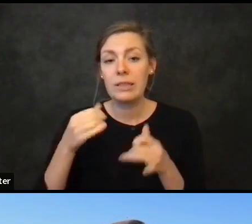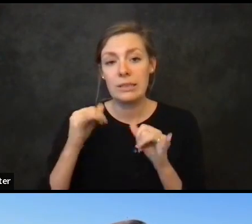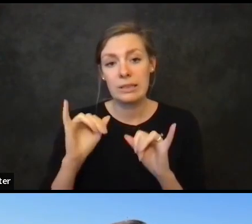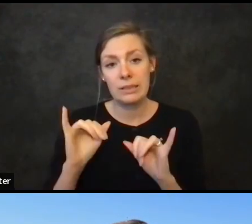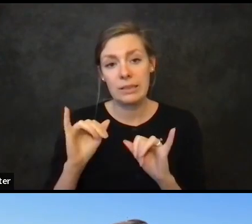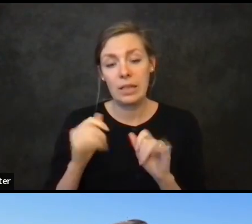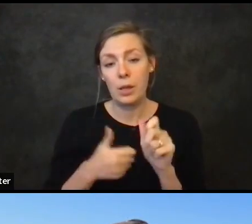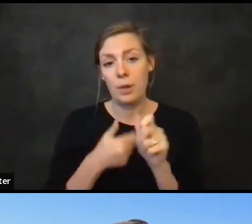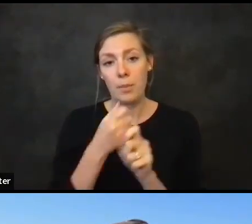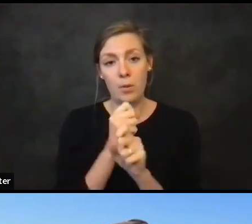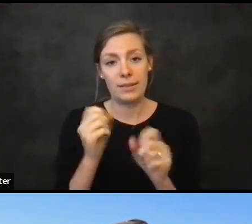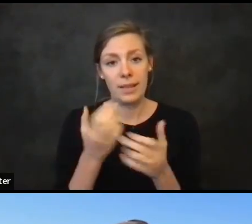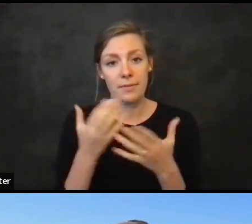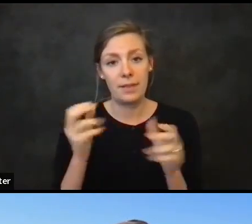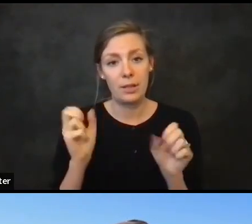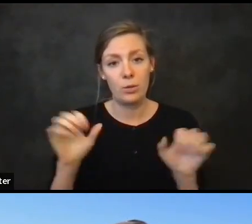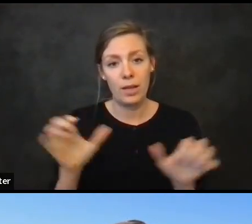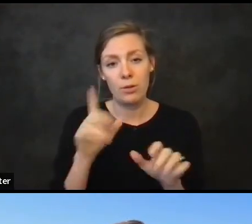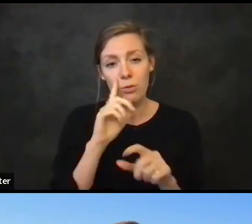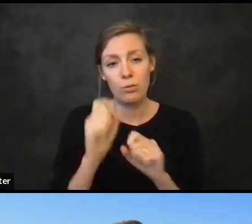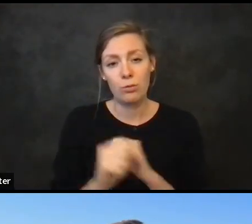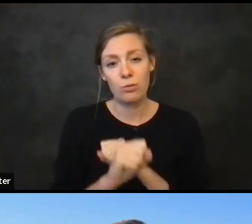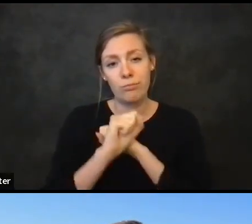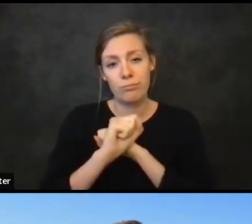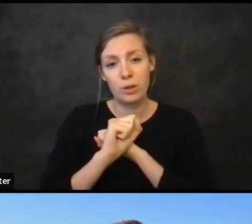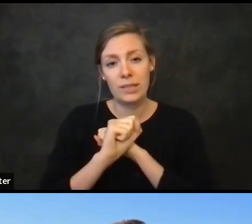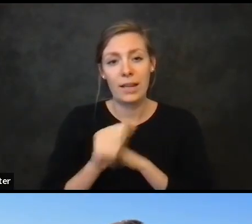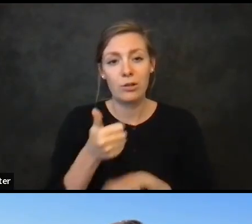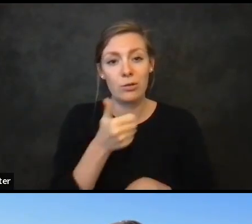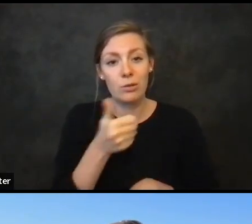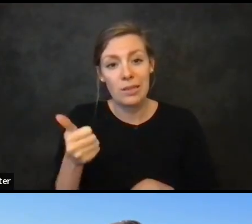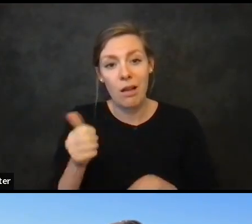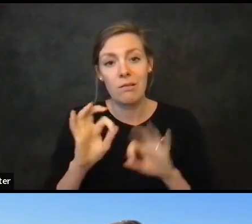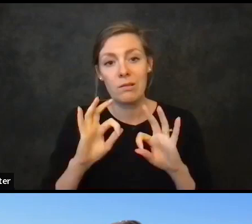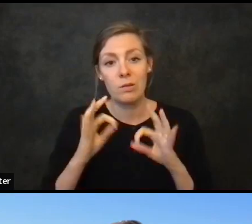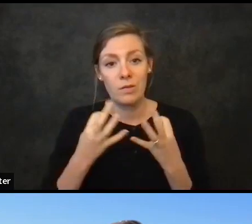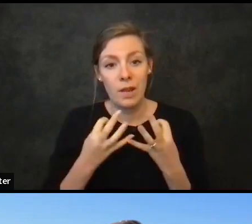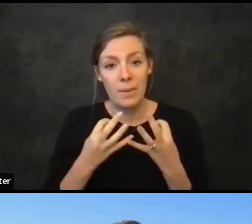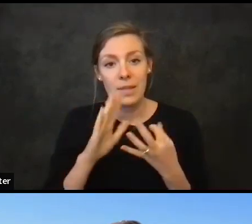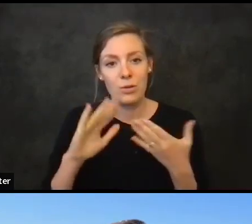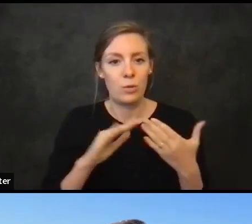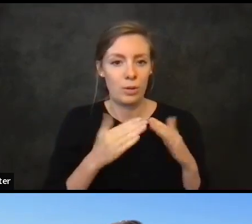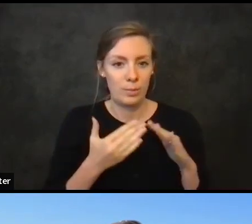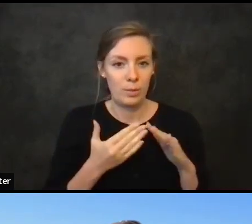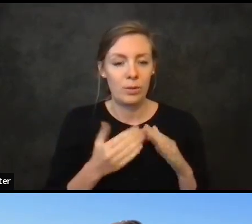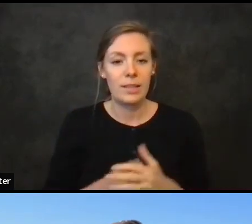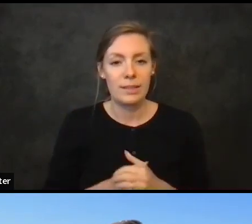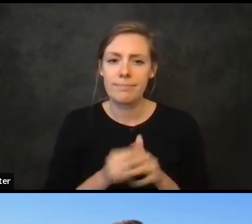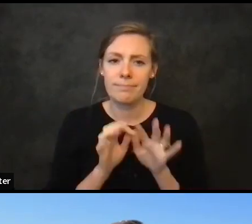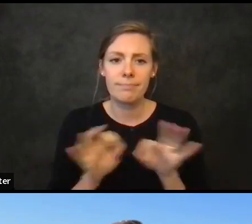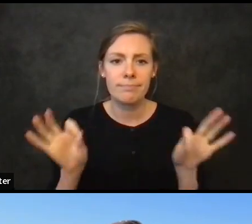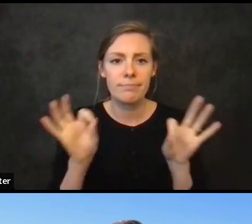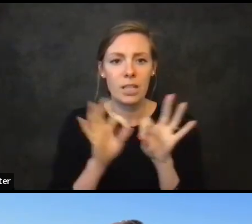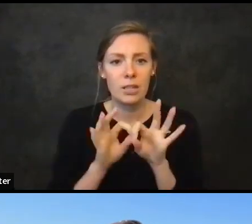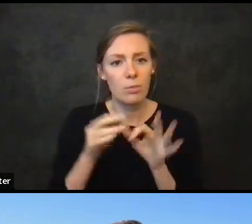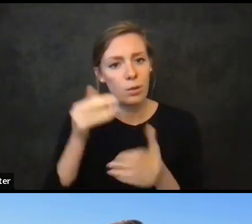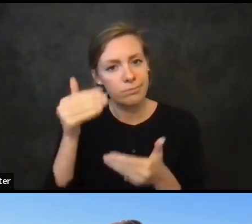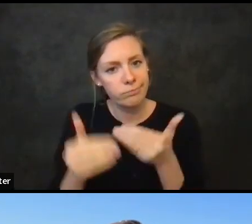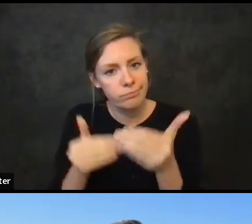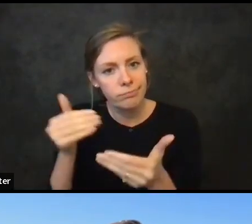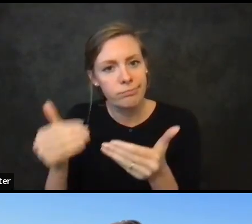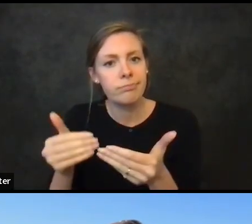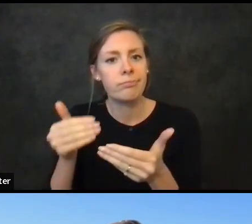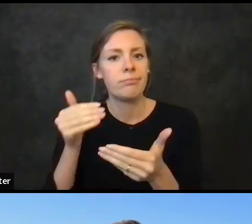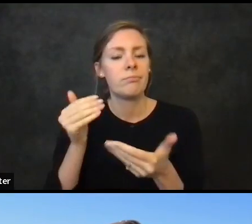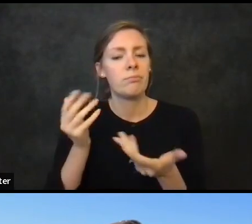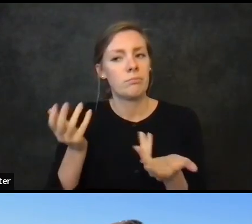thing that you can do to protect yourself, your families, and your community. And it's an important step to take in